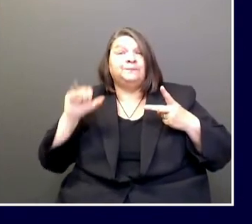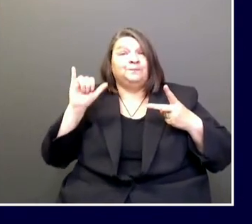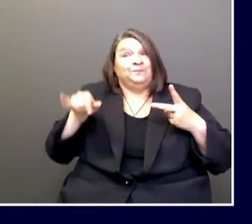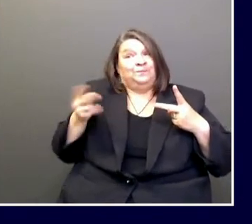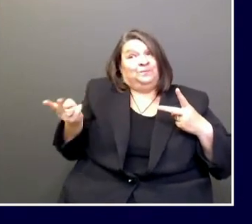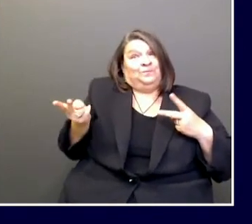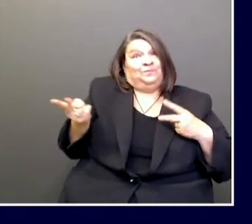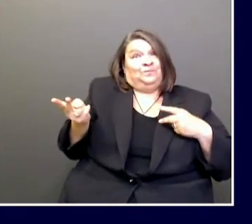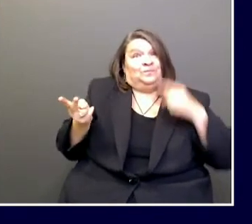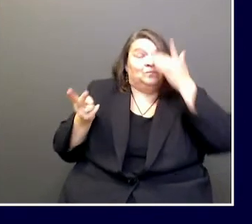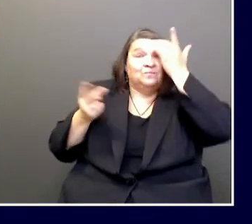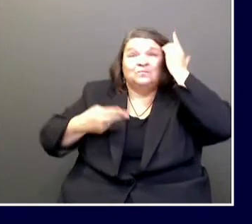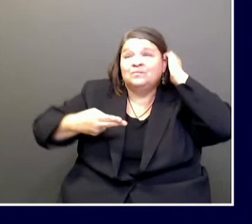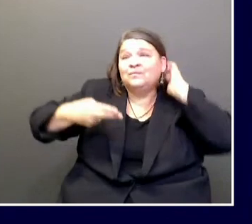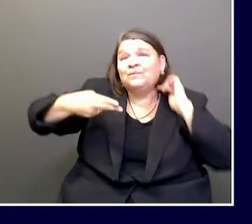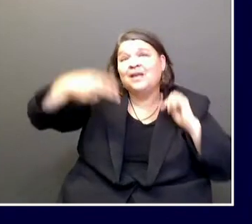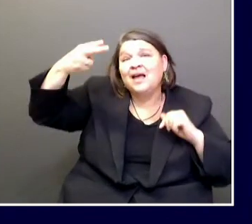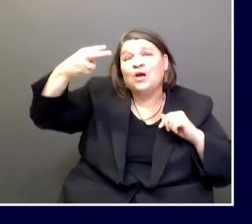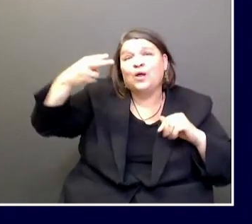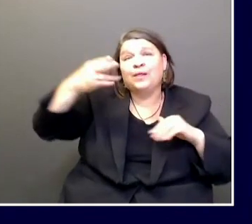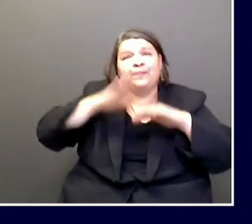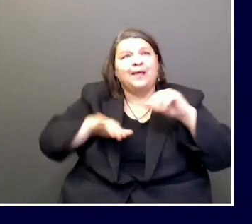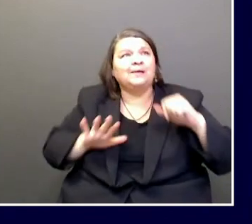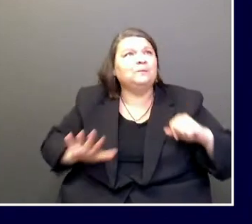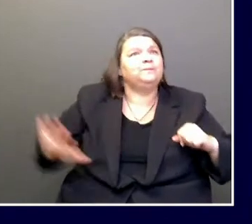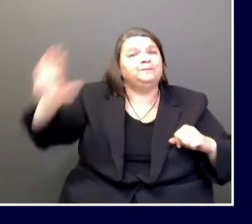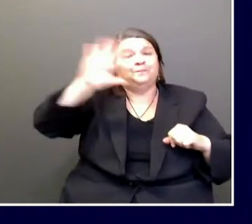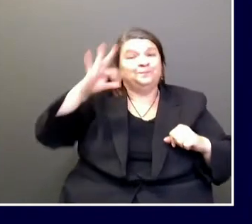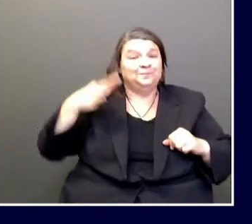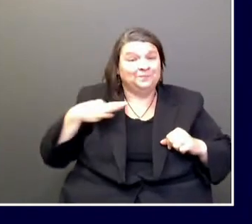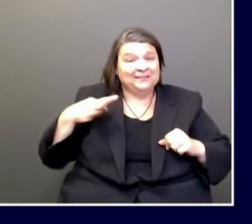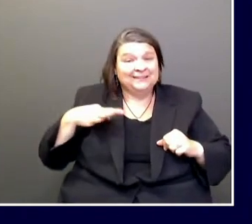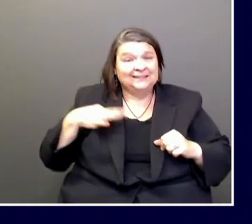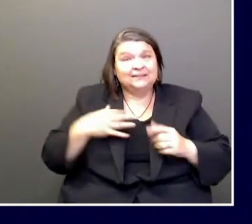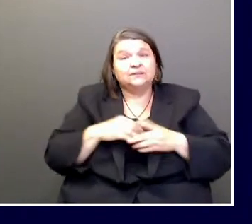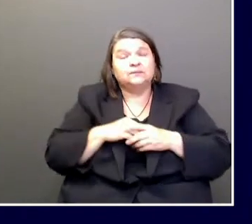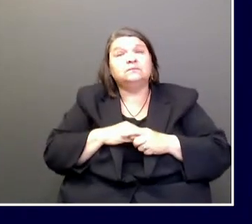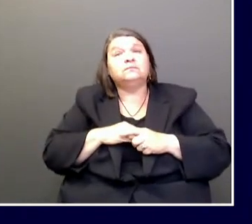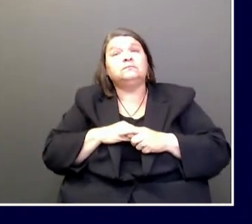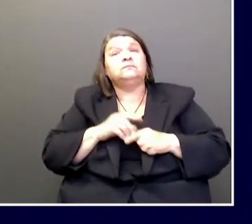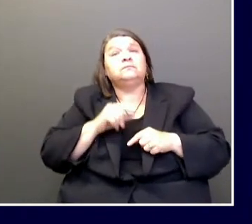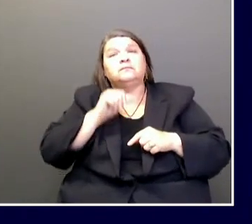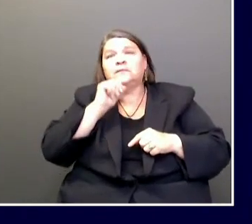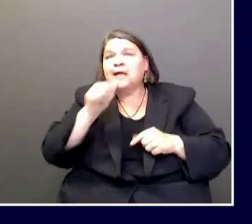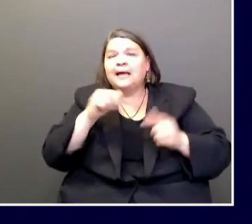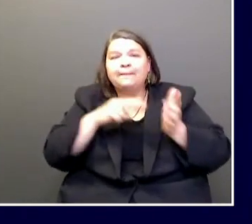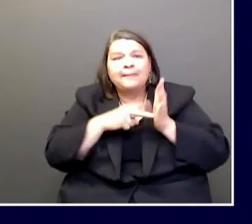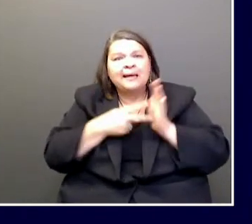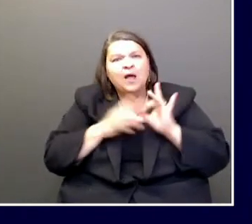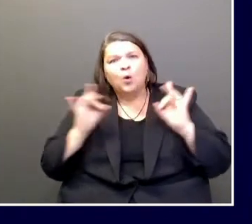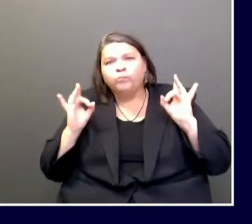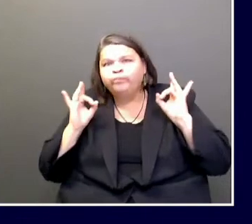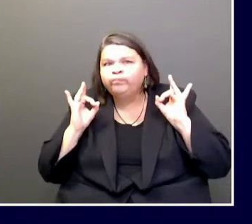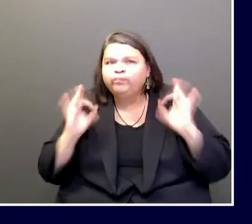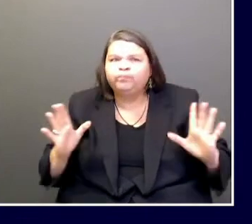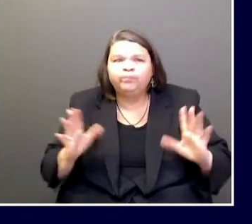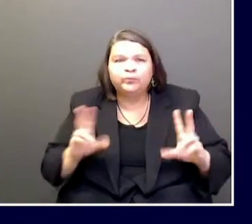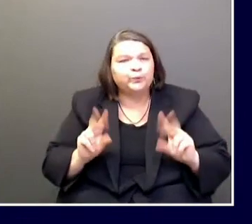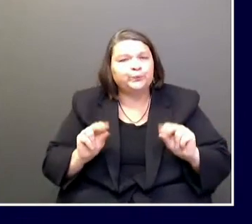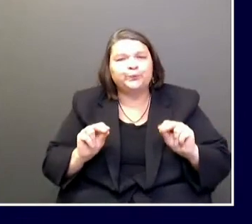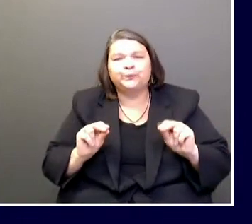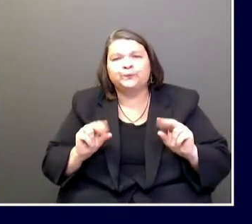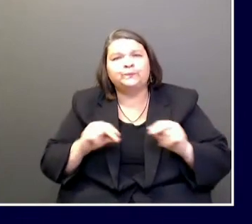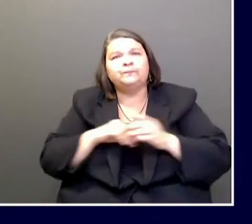that direction, one, that would be contrary to what the US CDC has recommended. They are recommending this county by county approach.